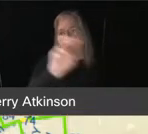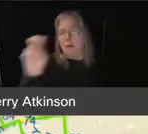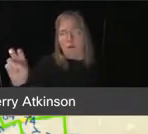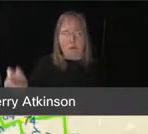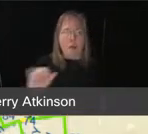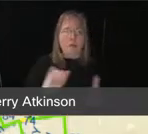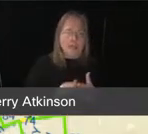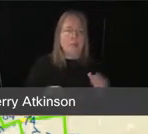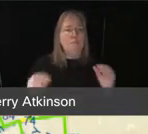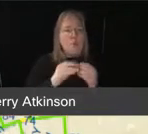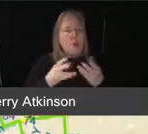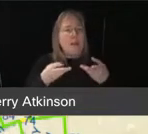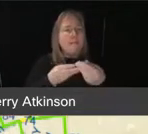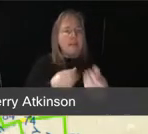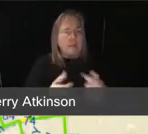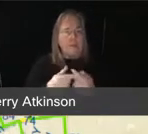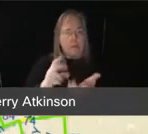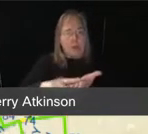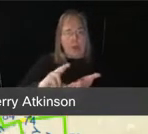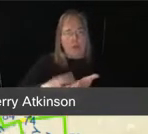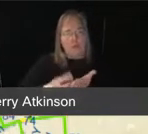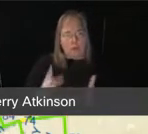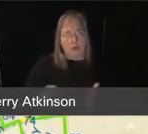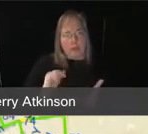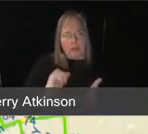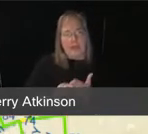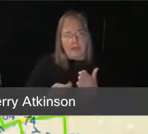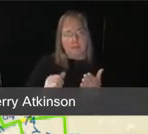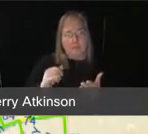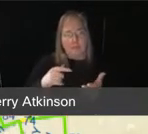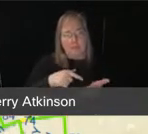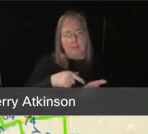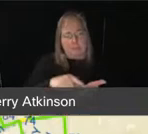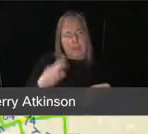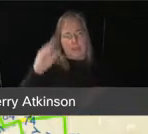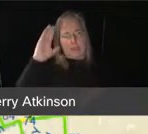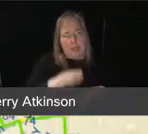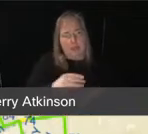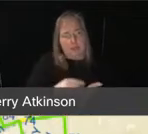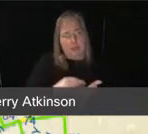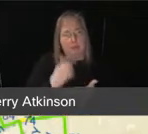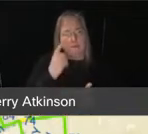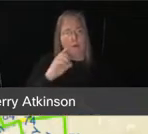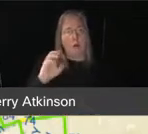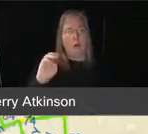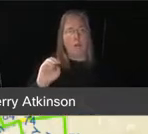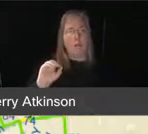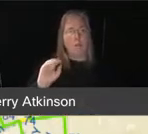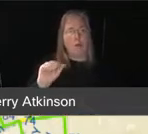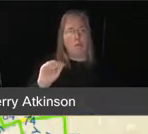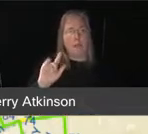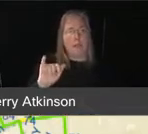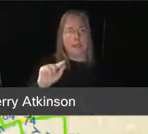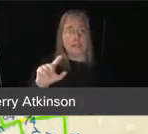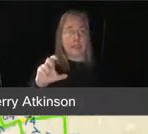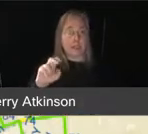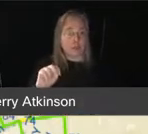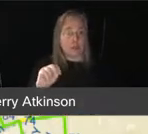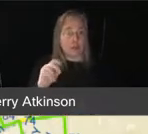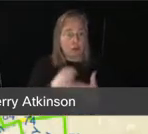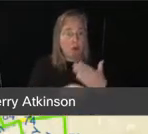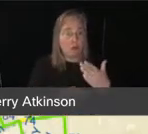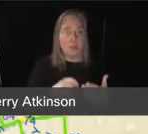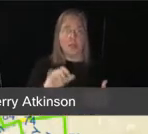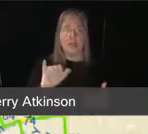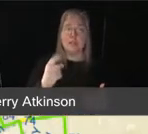from our contractors and we pay less money for our mobilization costs. So this is